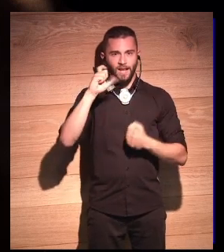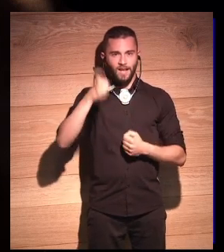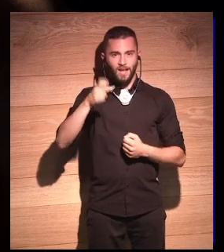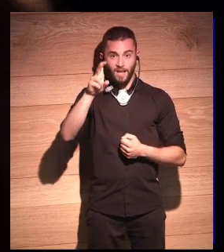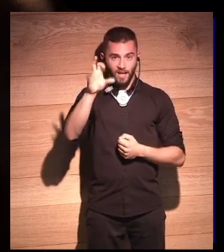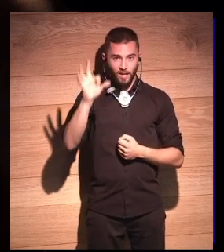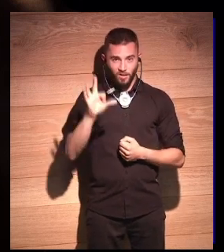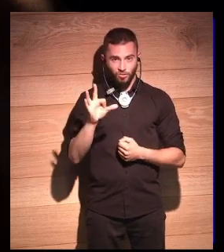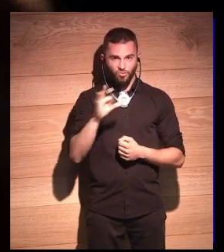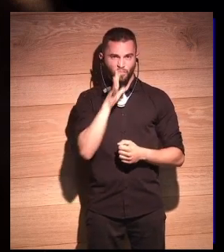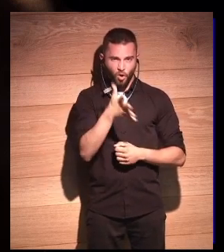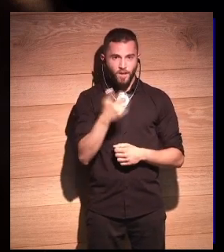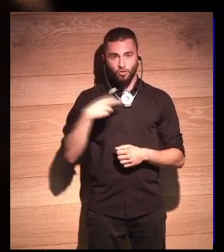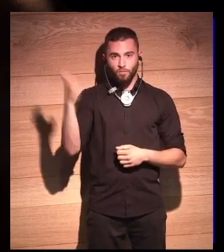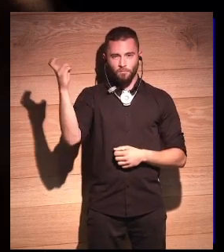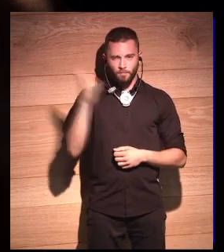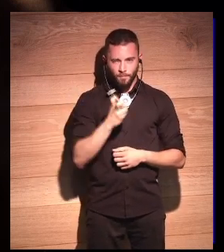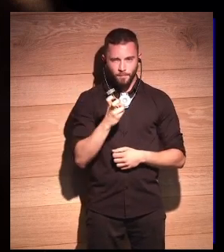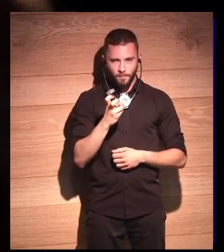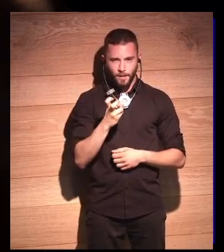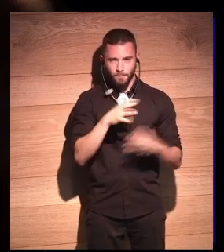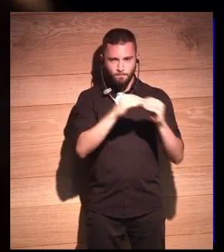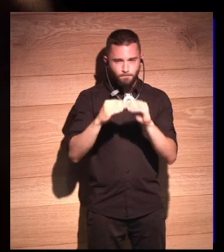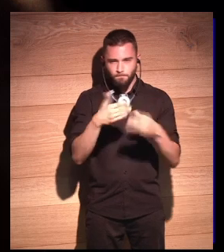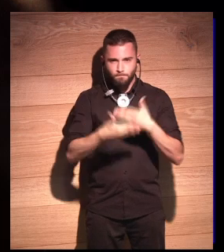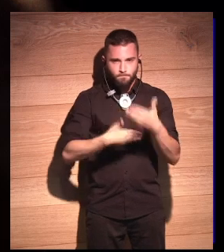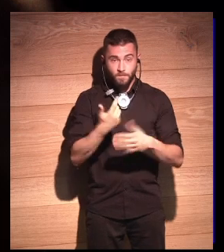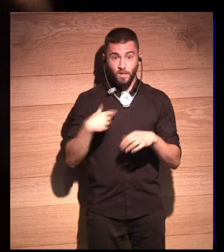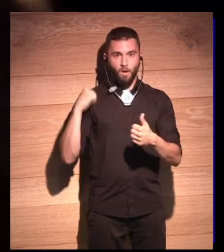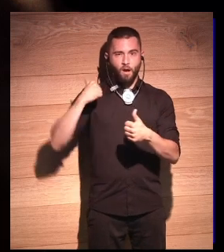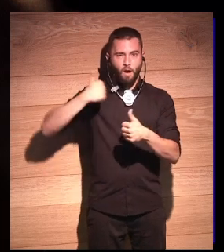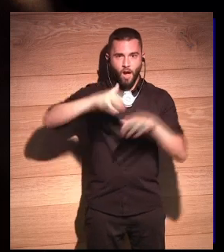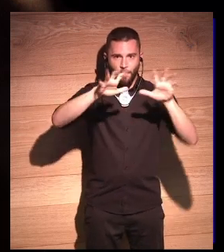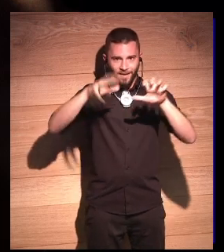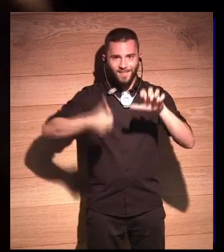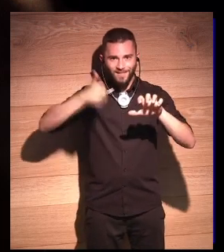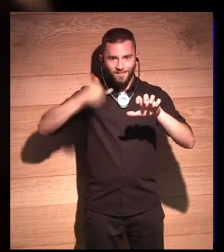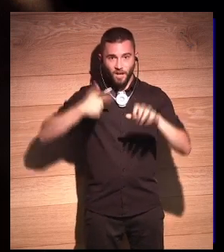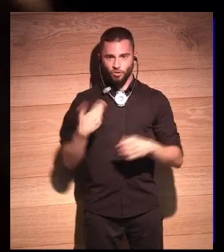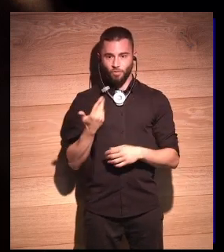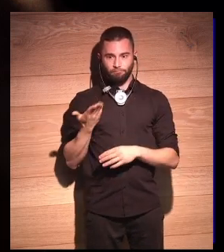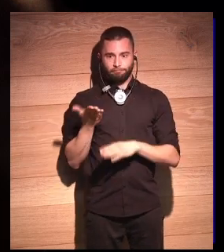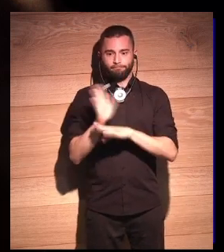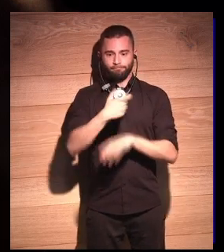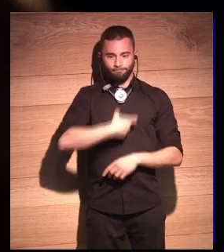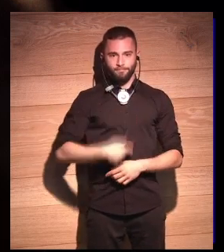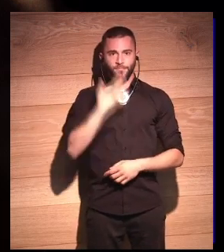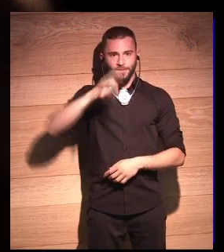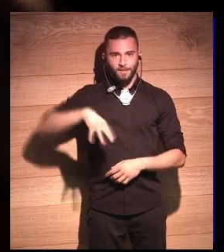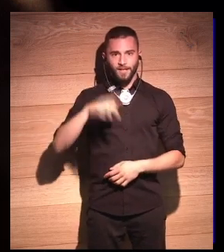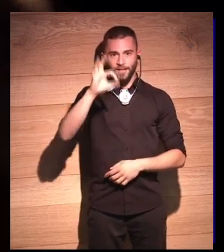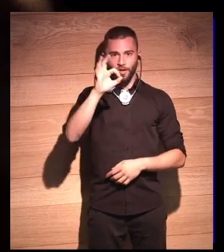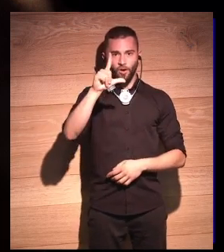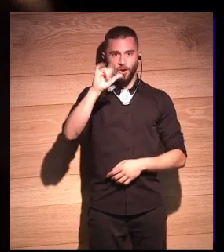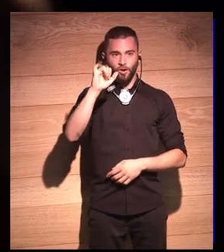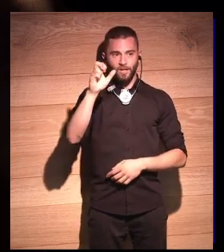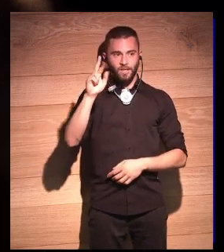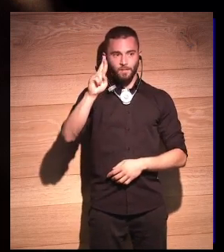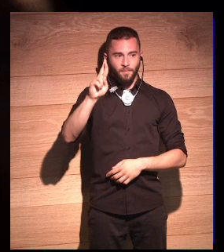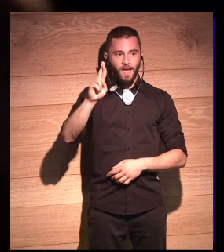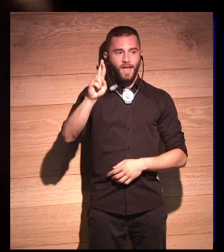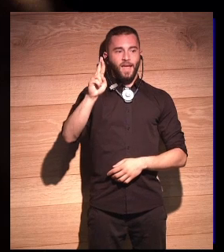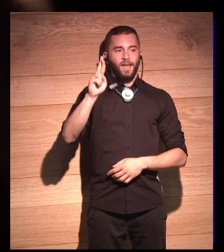have learnt a lot since then. I should start by introducing myself. I am Oliver Kibblewhite, or in full, I am Oliver